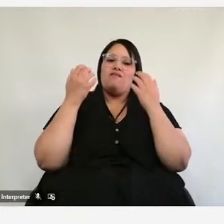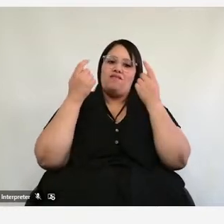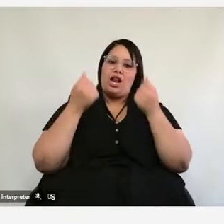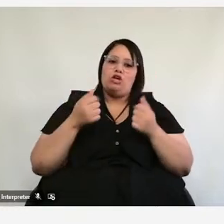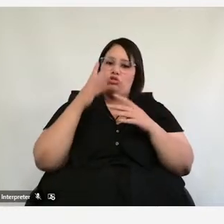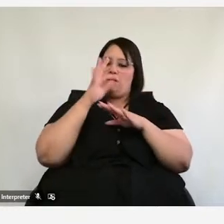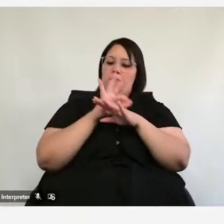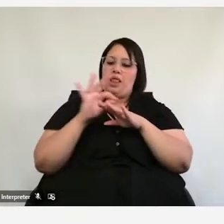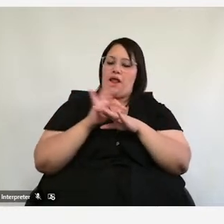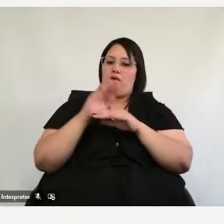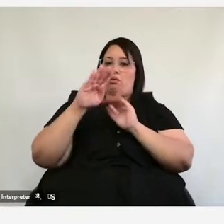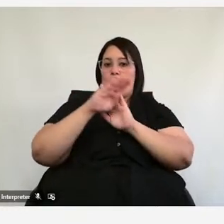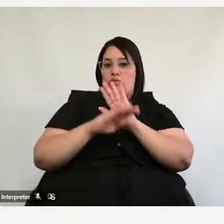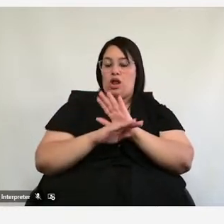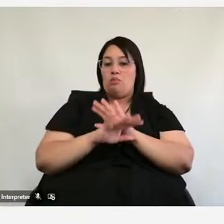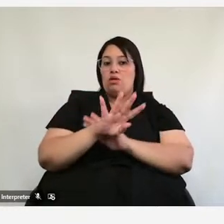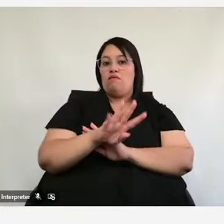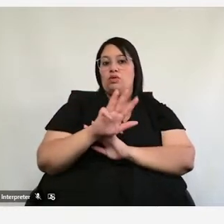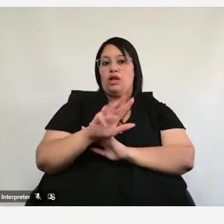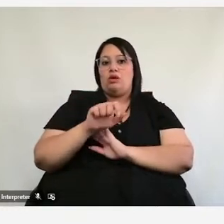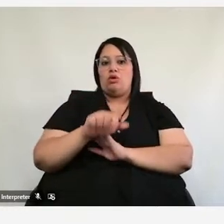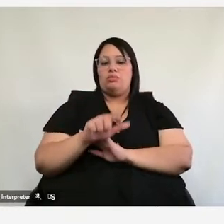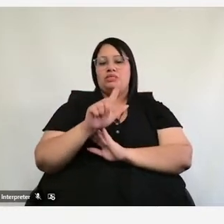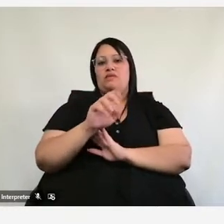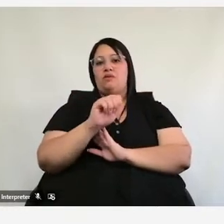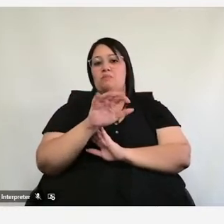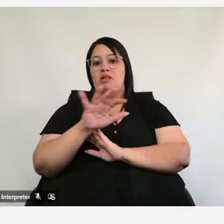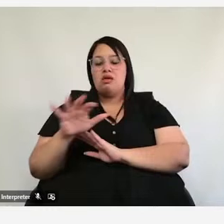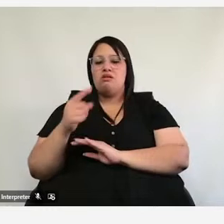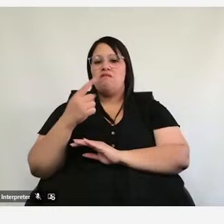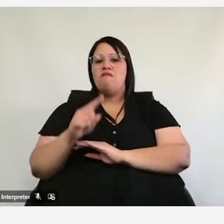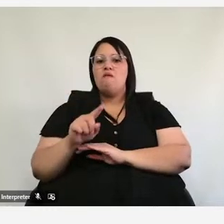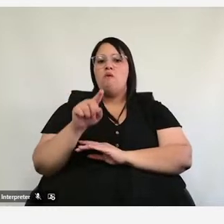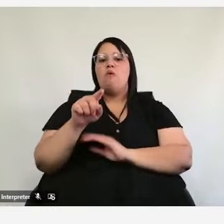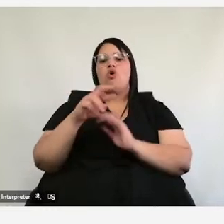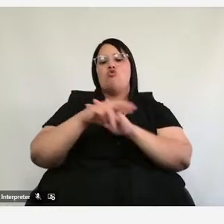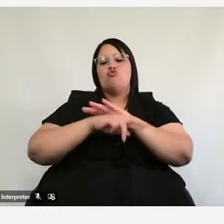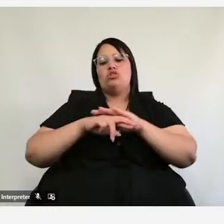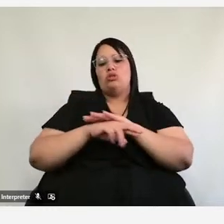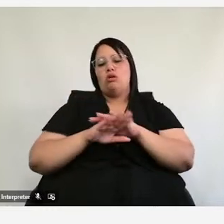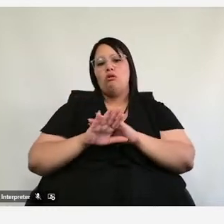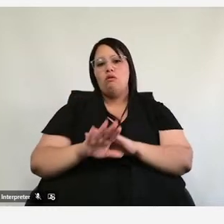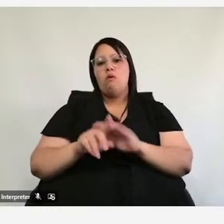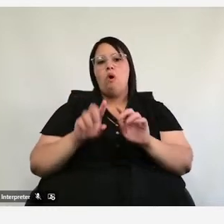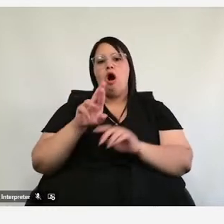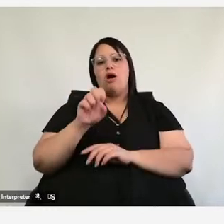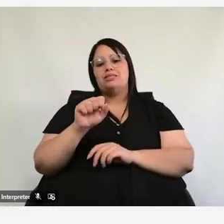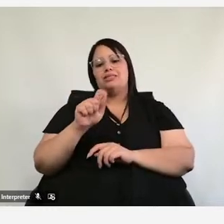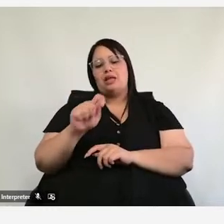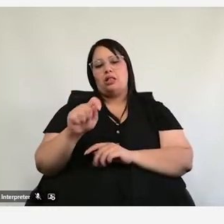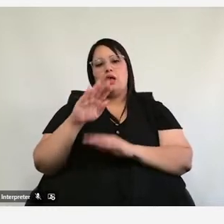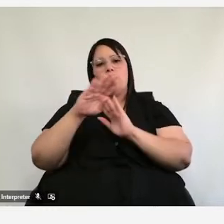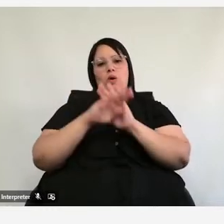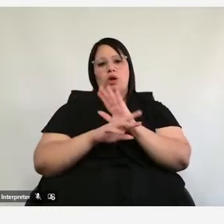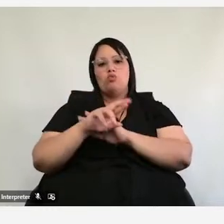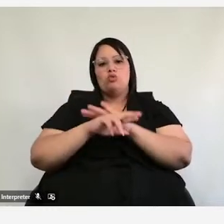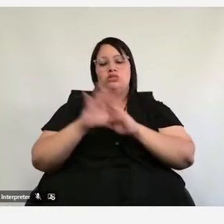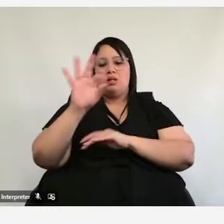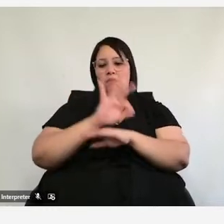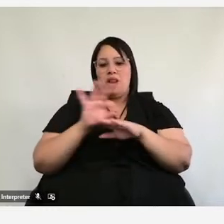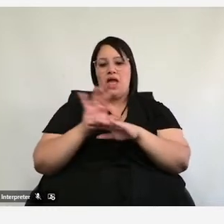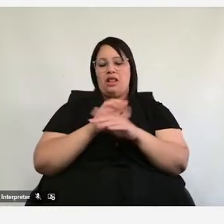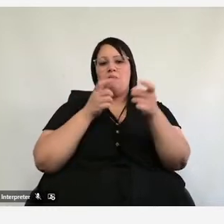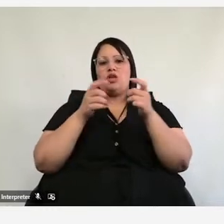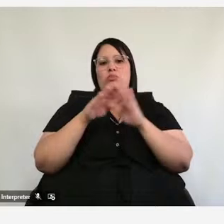planning programs. 49.7 million rand towards the regional or RCEP program, Regional Planning and Management Program,